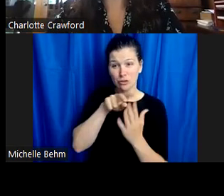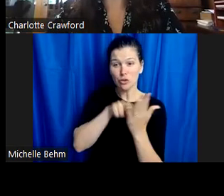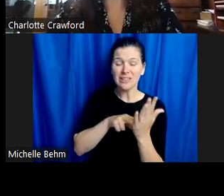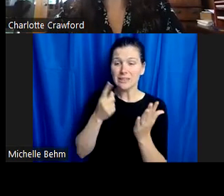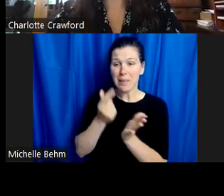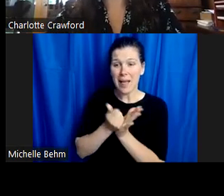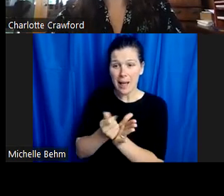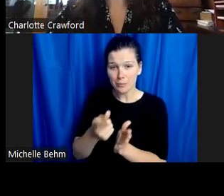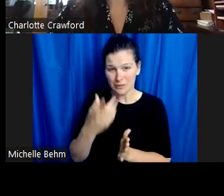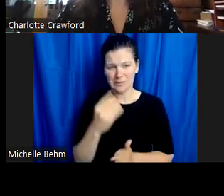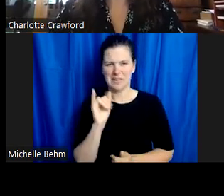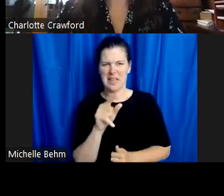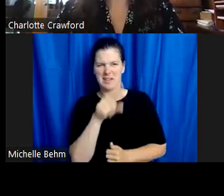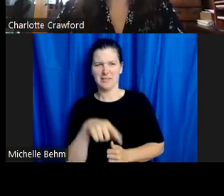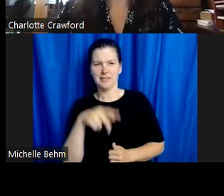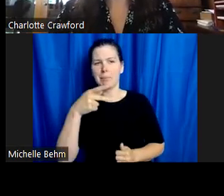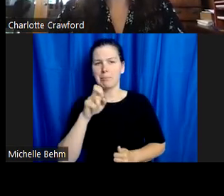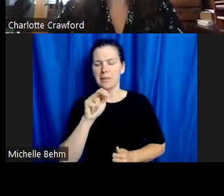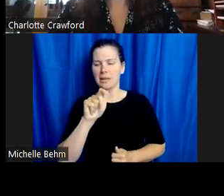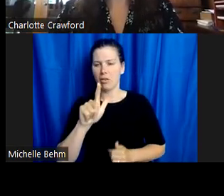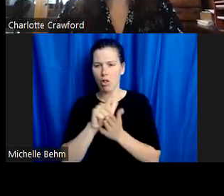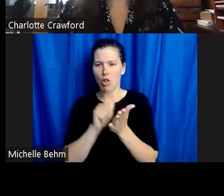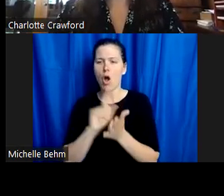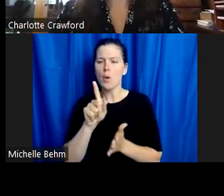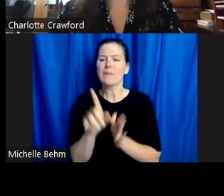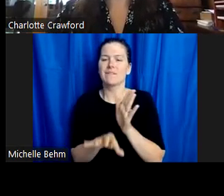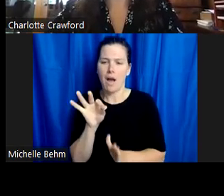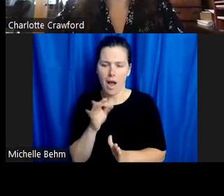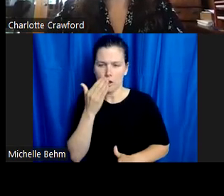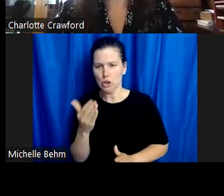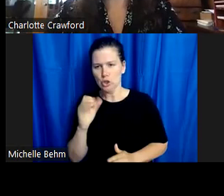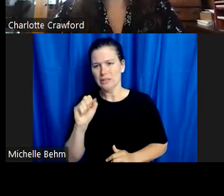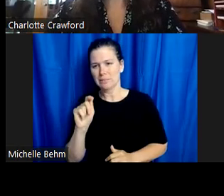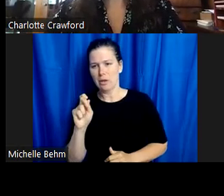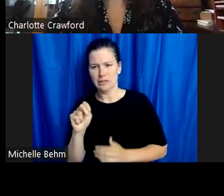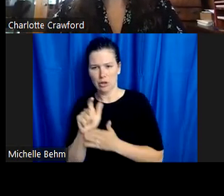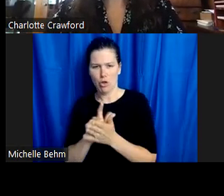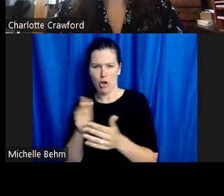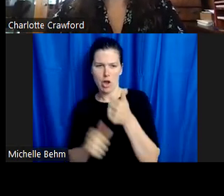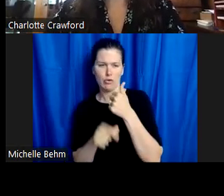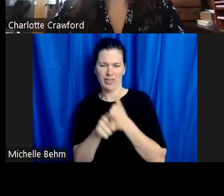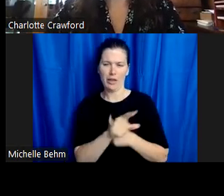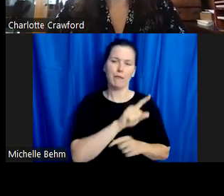Law is under. That's the first part. And there's the second part.